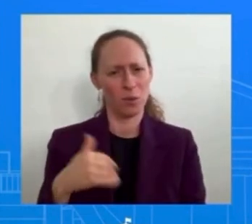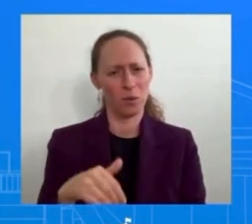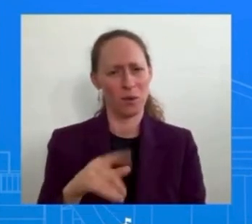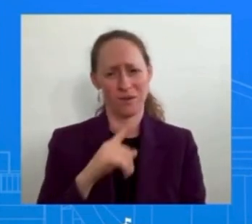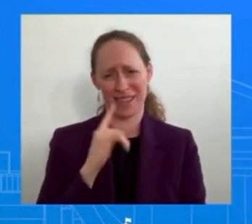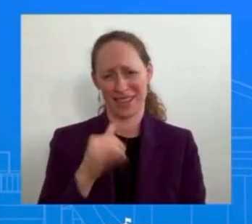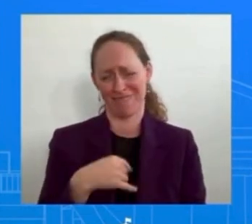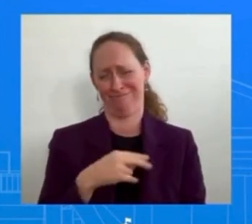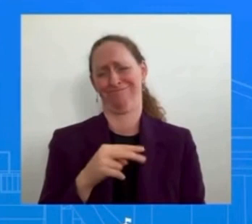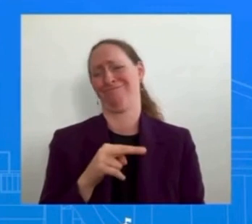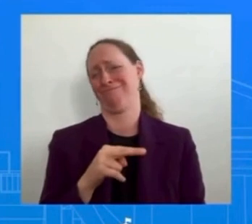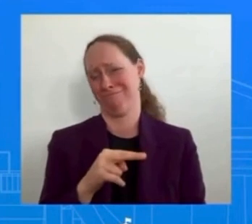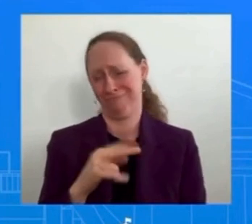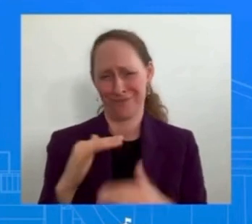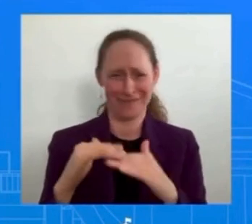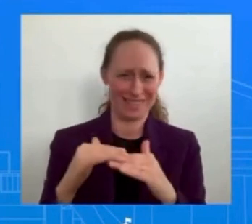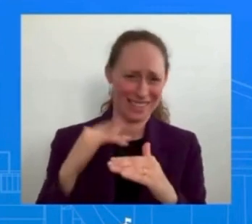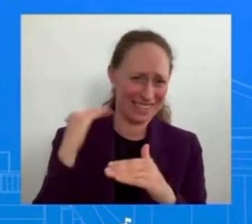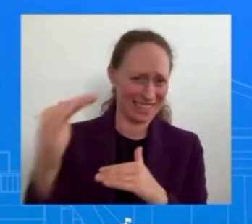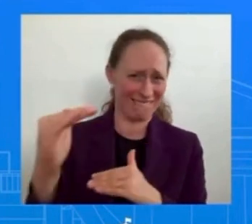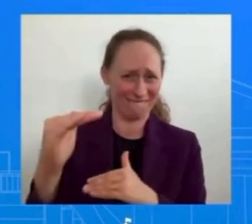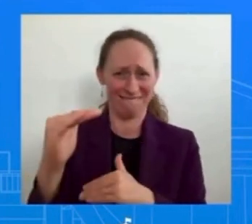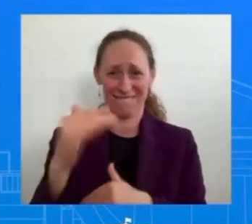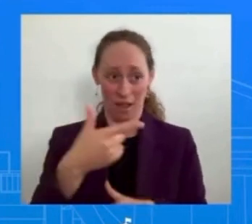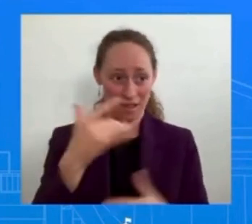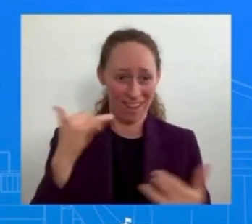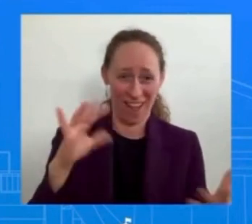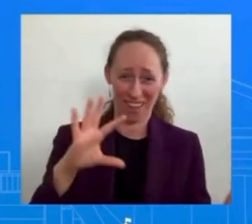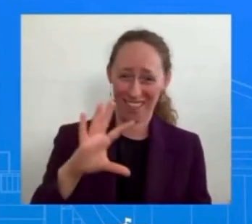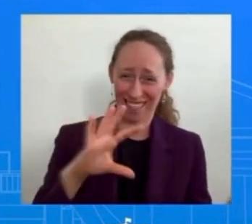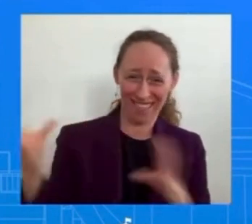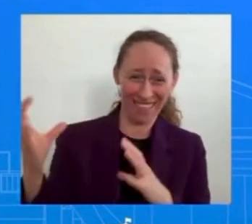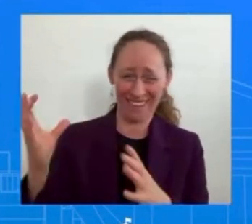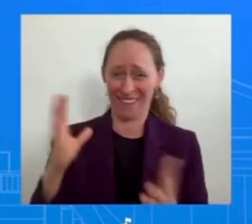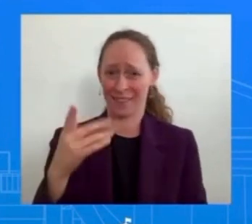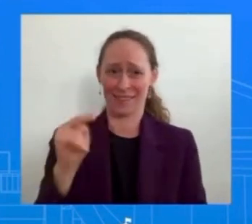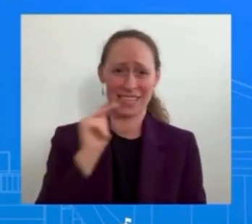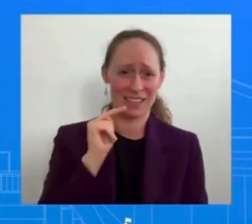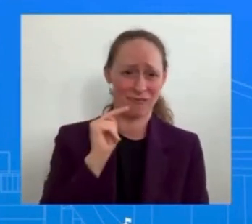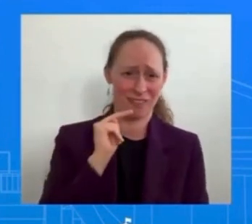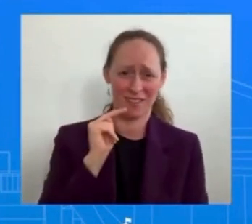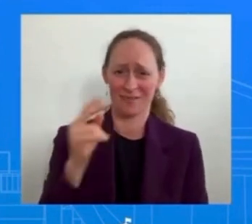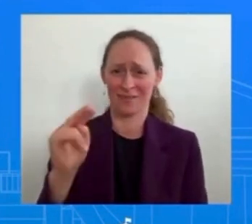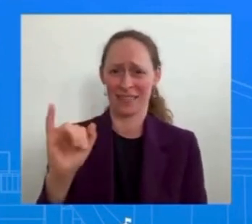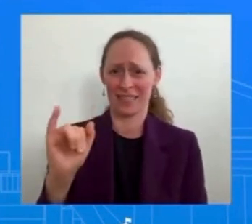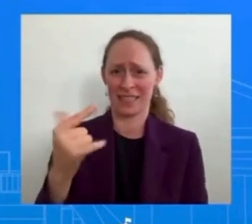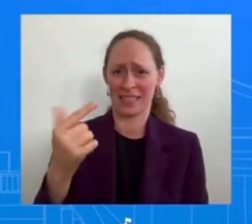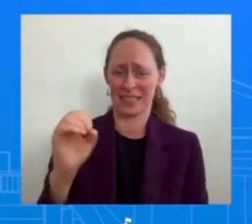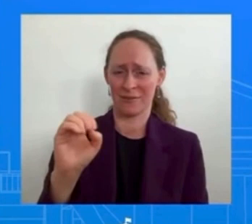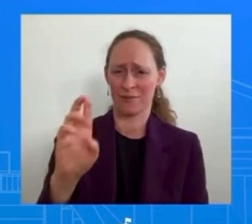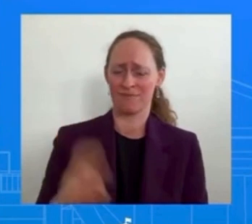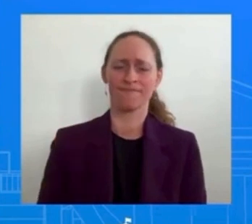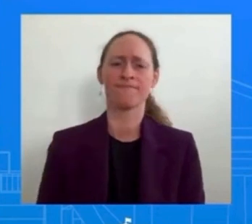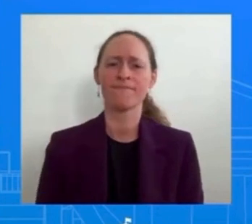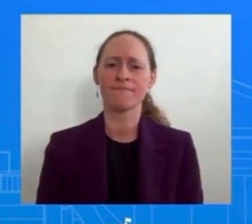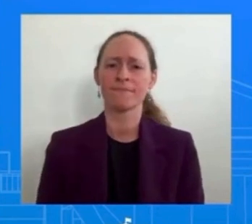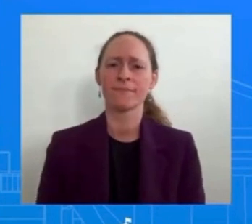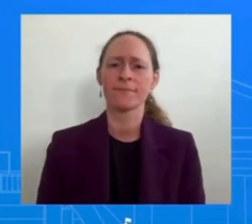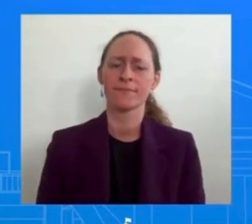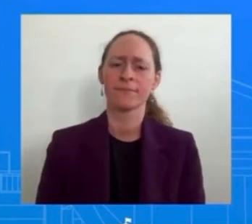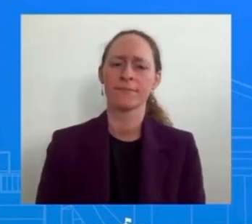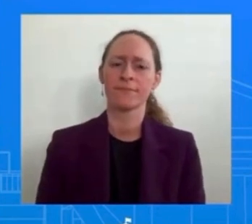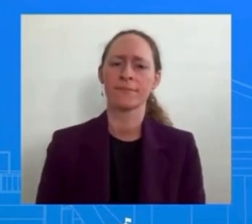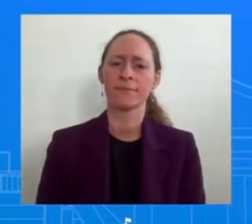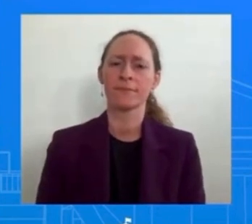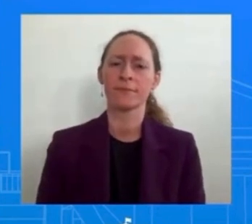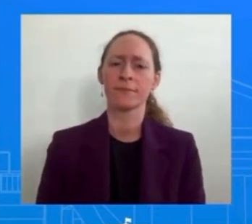And it is further an affront of democracy and justice, and to respect the rule of law. Such threats